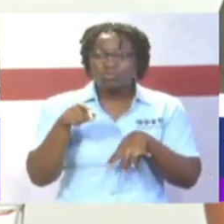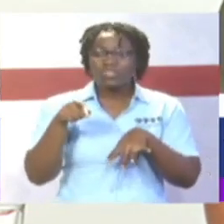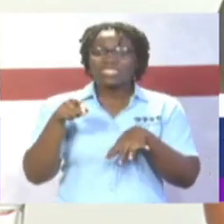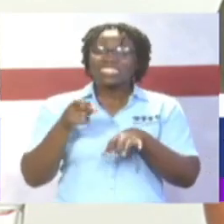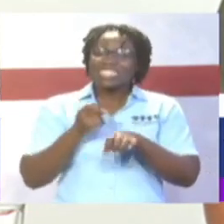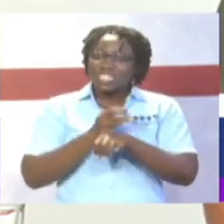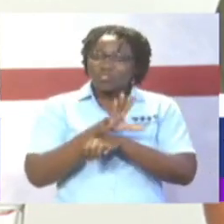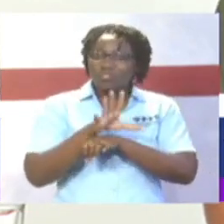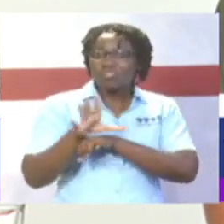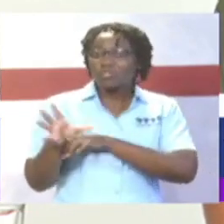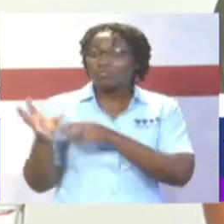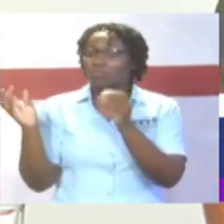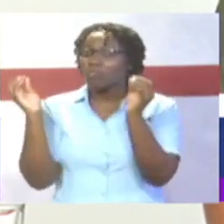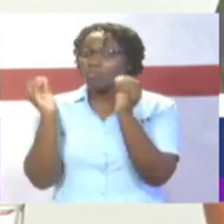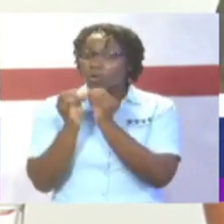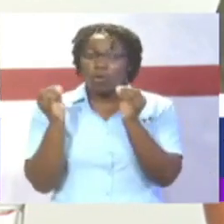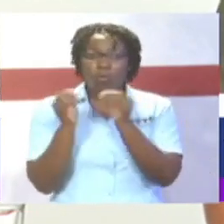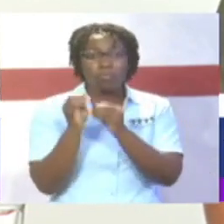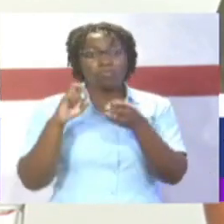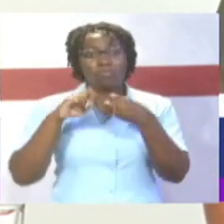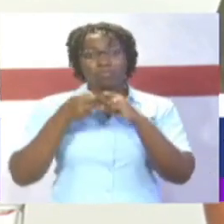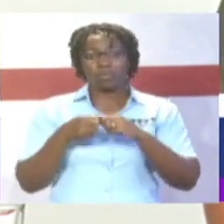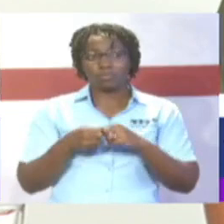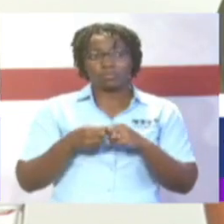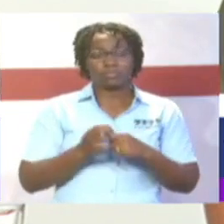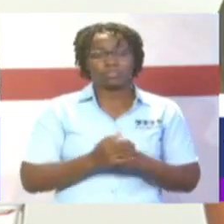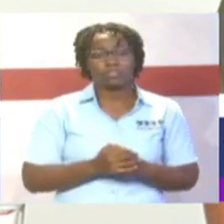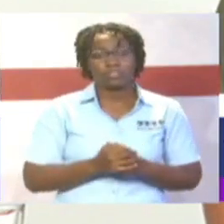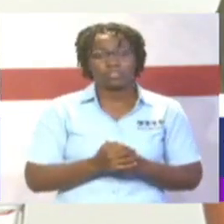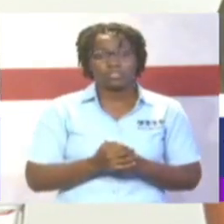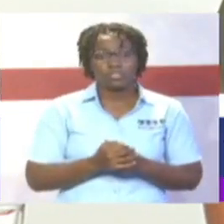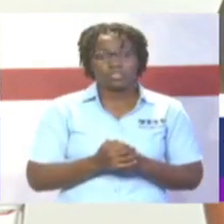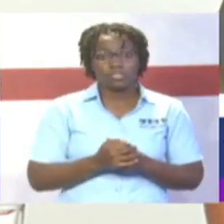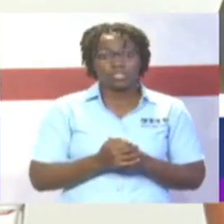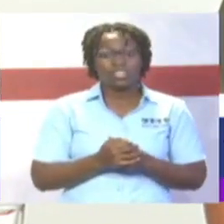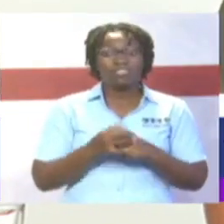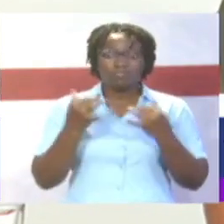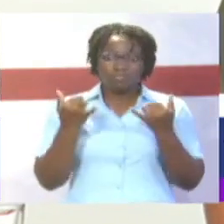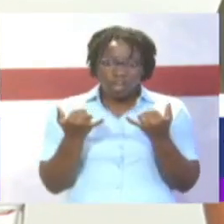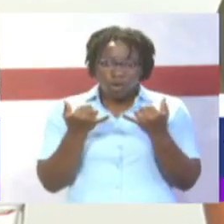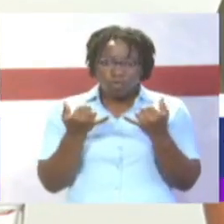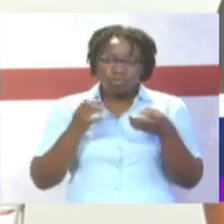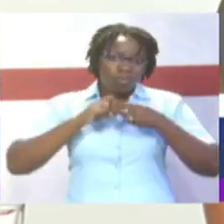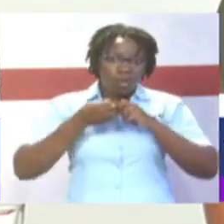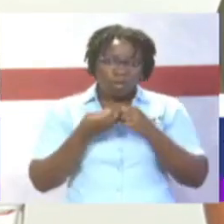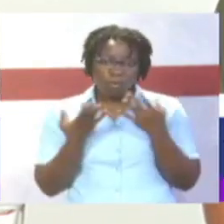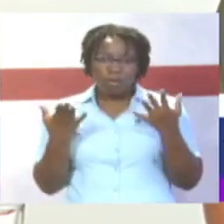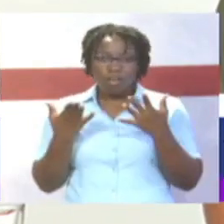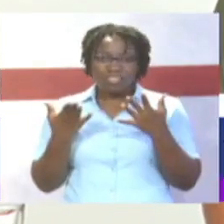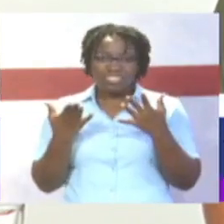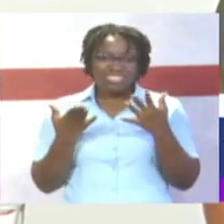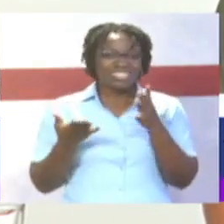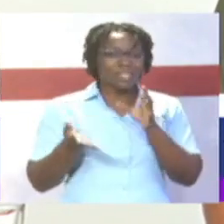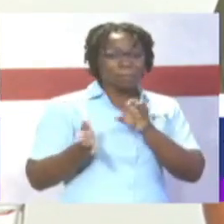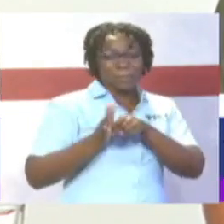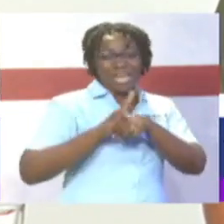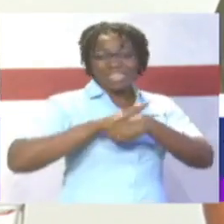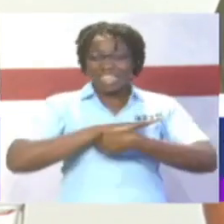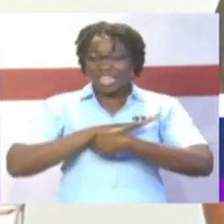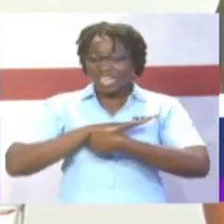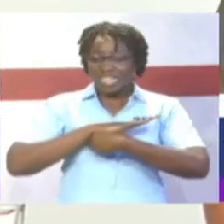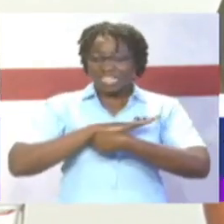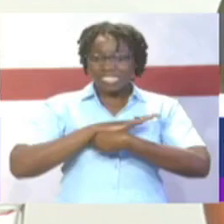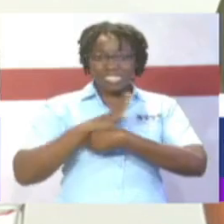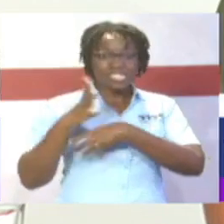good. This has been converted into a pandemic of the unvaccinated to a large degree. We cannot afford to lose